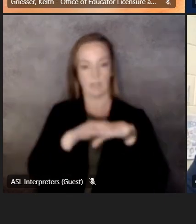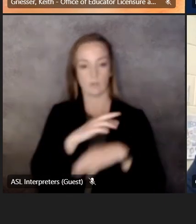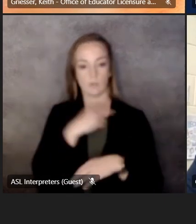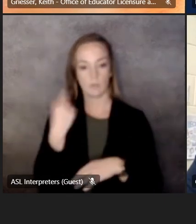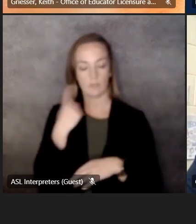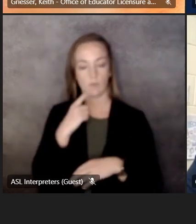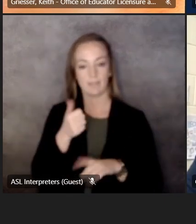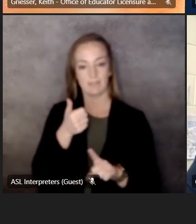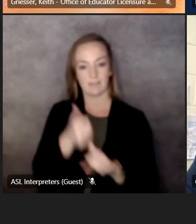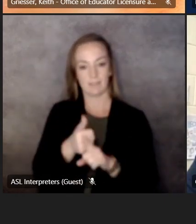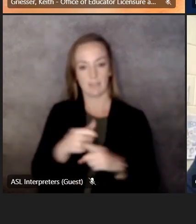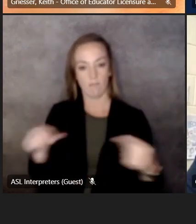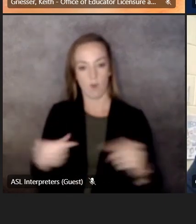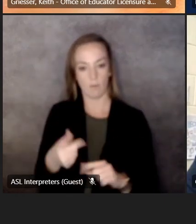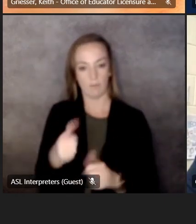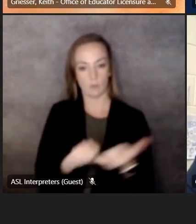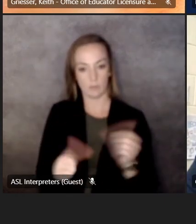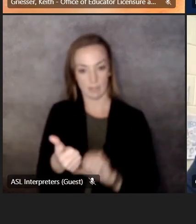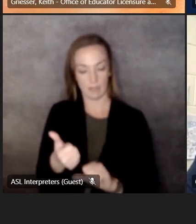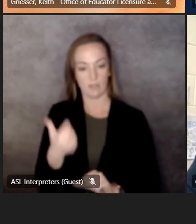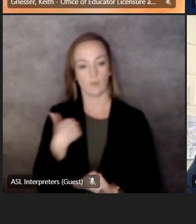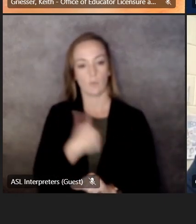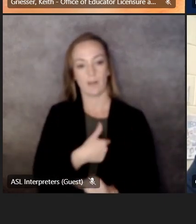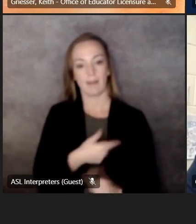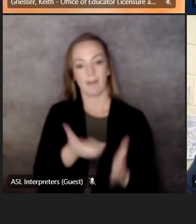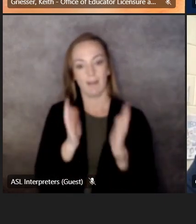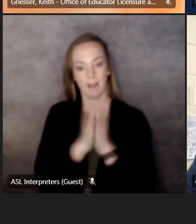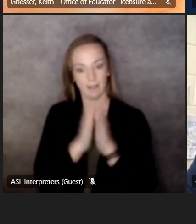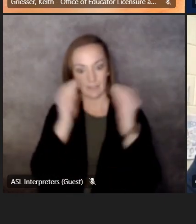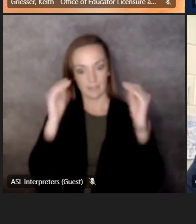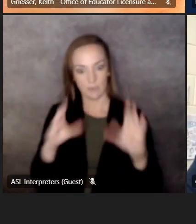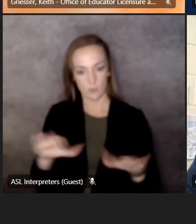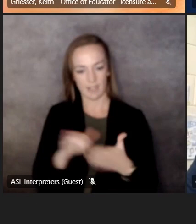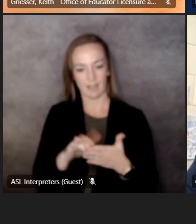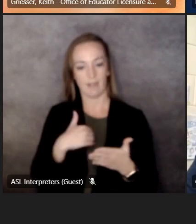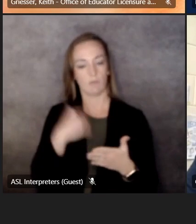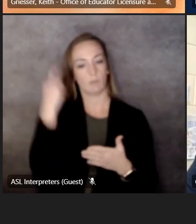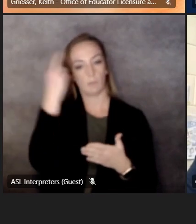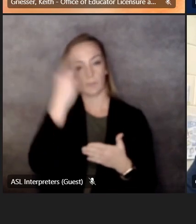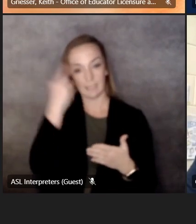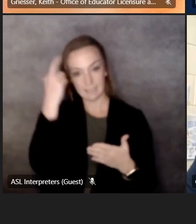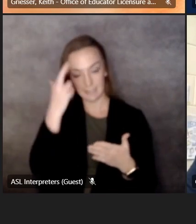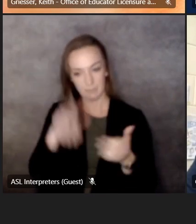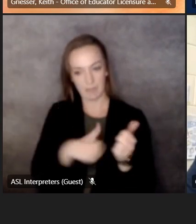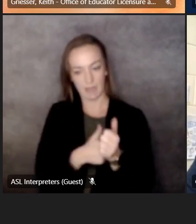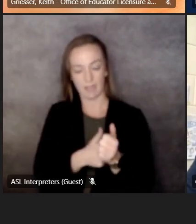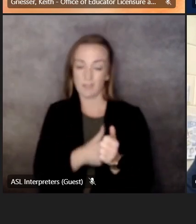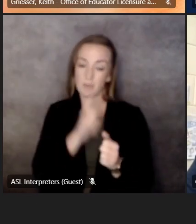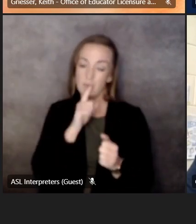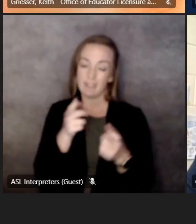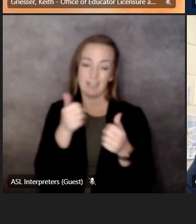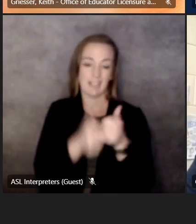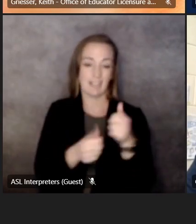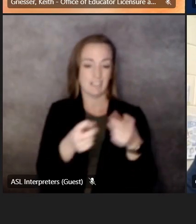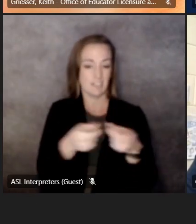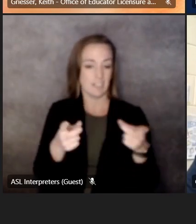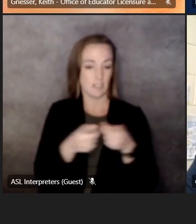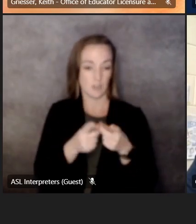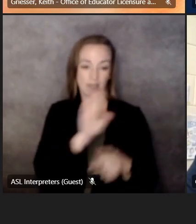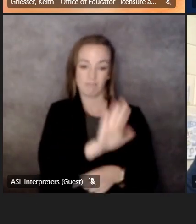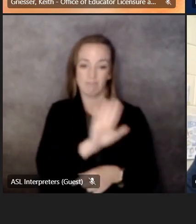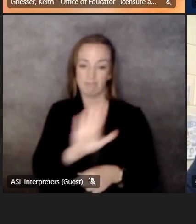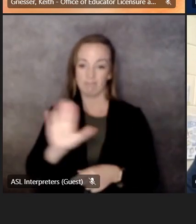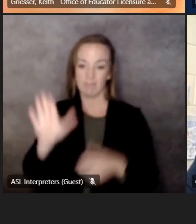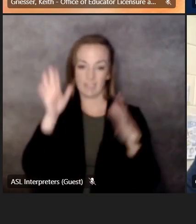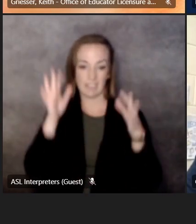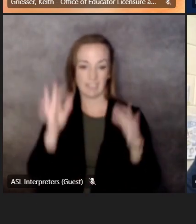there's a reason that we ask teachers to do that, but it's certainly up to districts to decide what their policy is going to be around it. So it